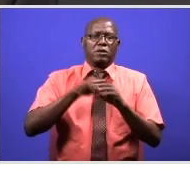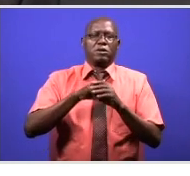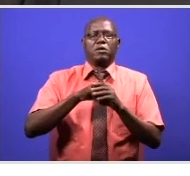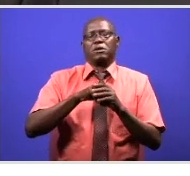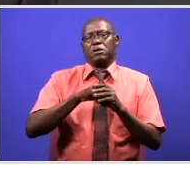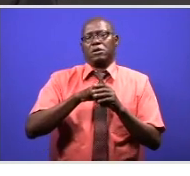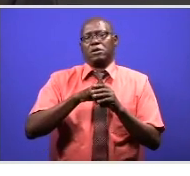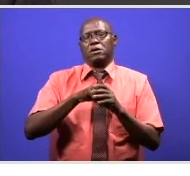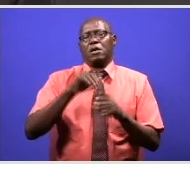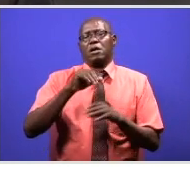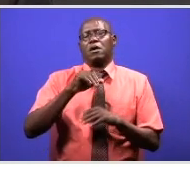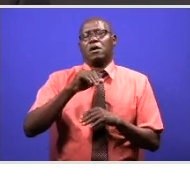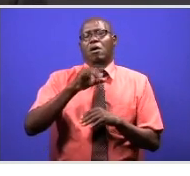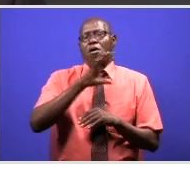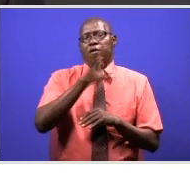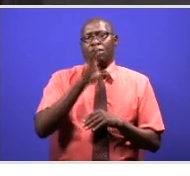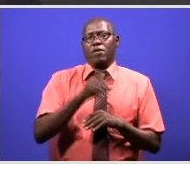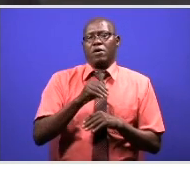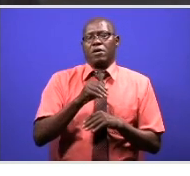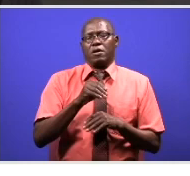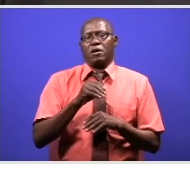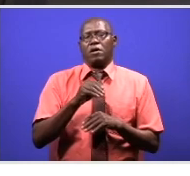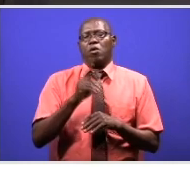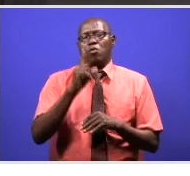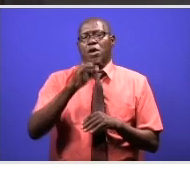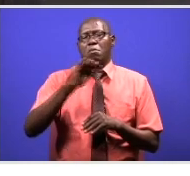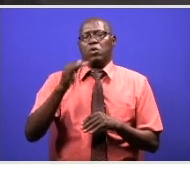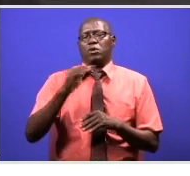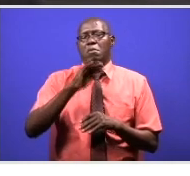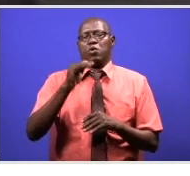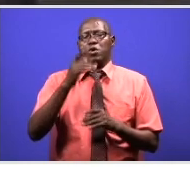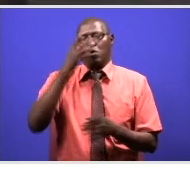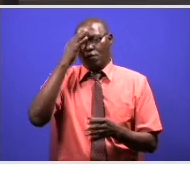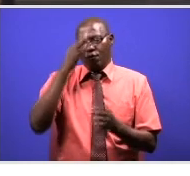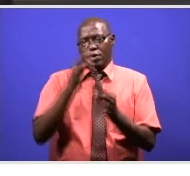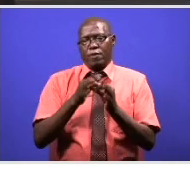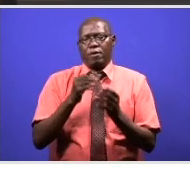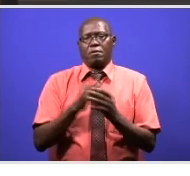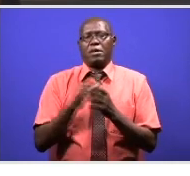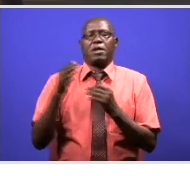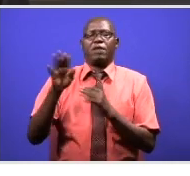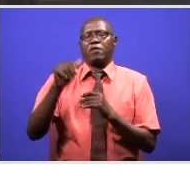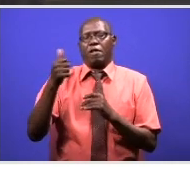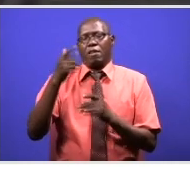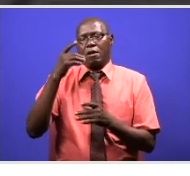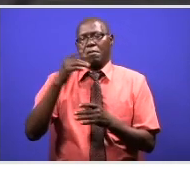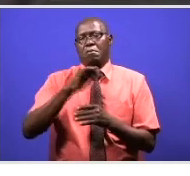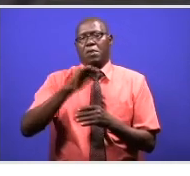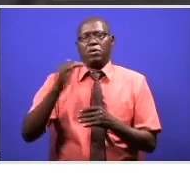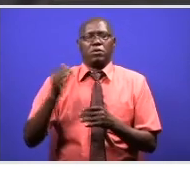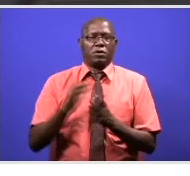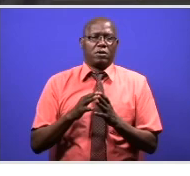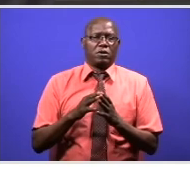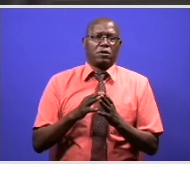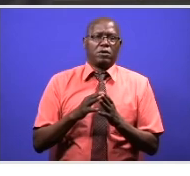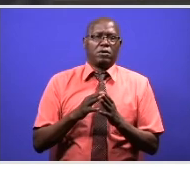one mountain, the mountain of faith. But we have left the other mountains. We don't aspire